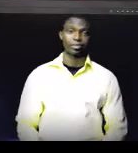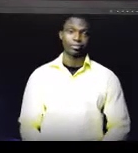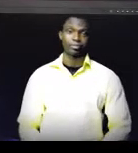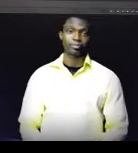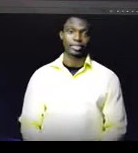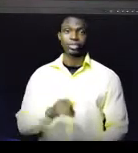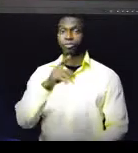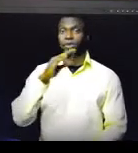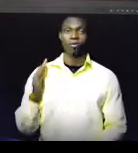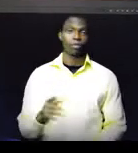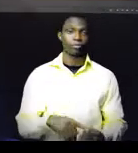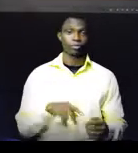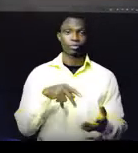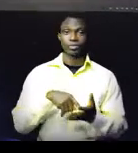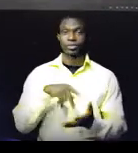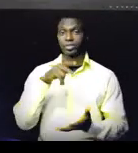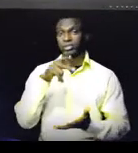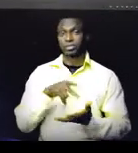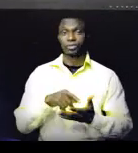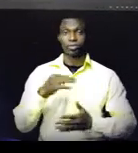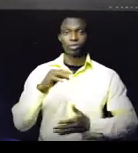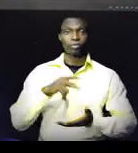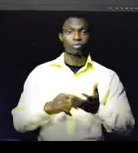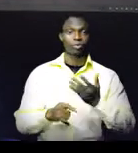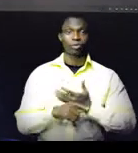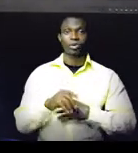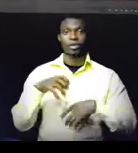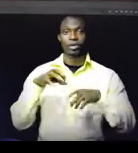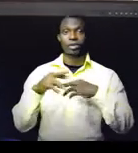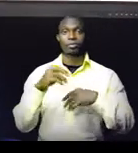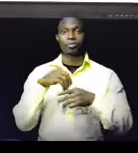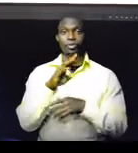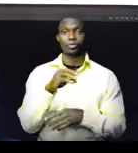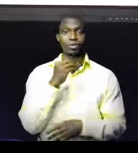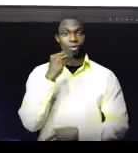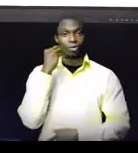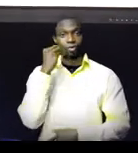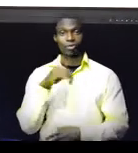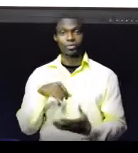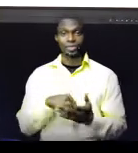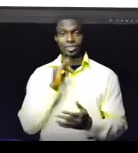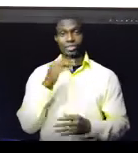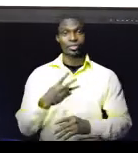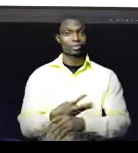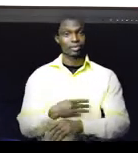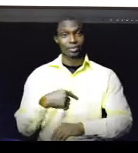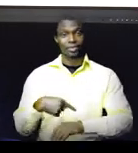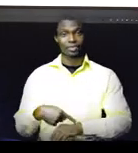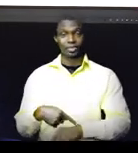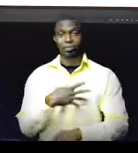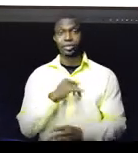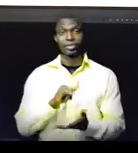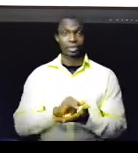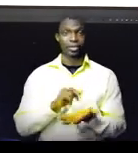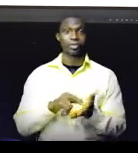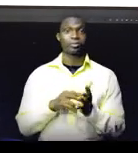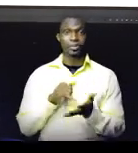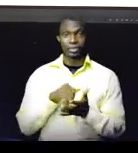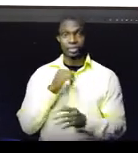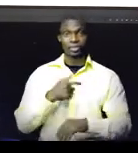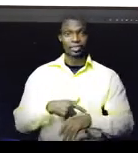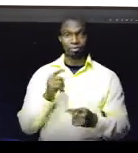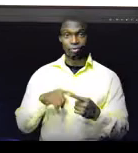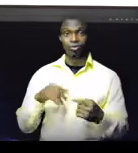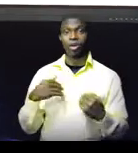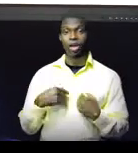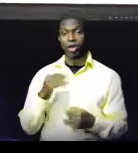Hello children, you're welcome to this segment of the program, The Classroom in Your Home. It is mathematics time, and that means